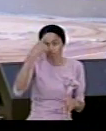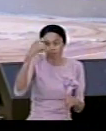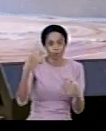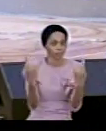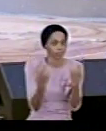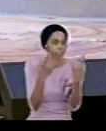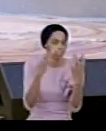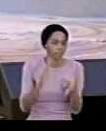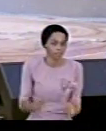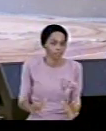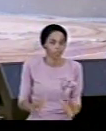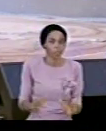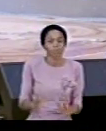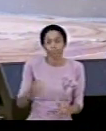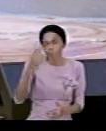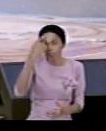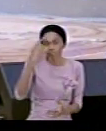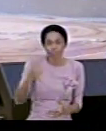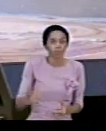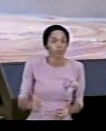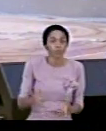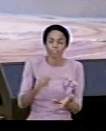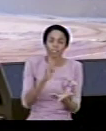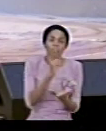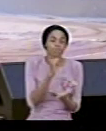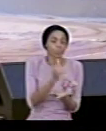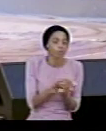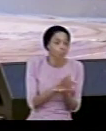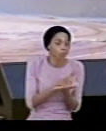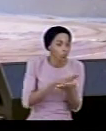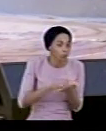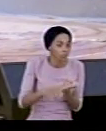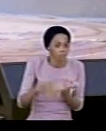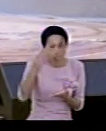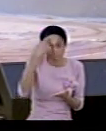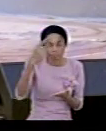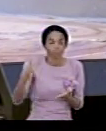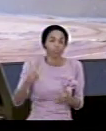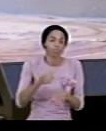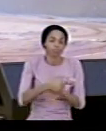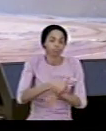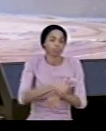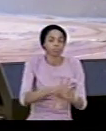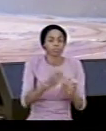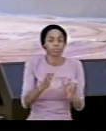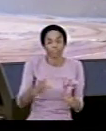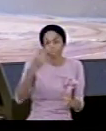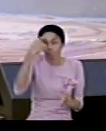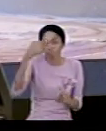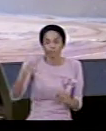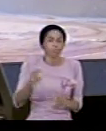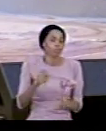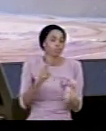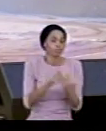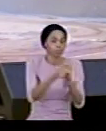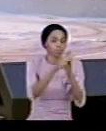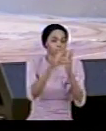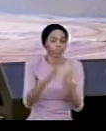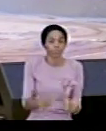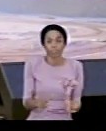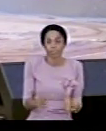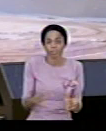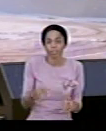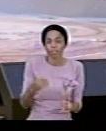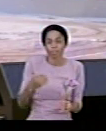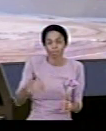sinners, for unholy and profane, for murderers of fathers